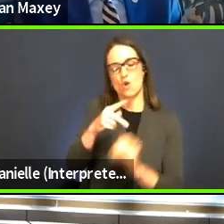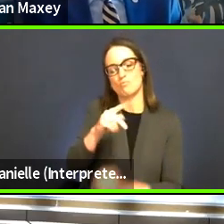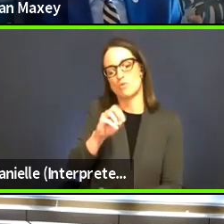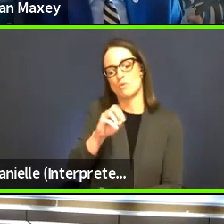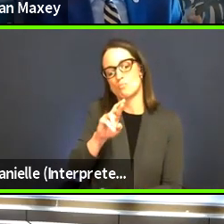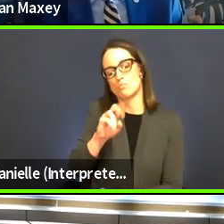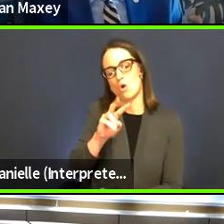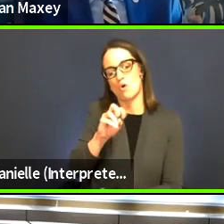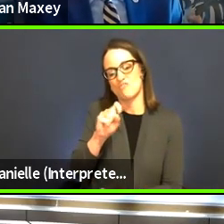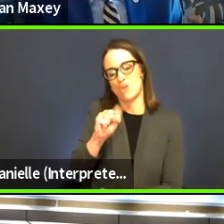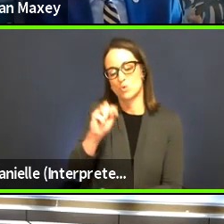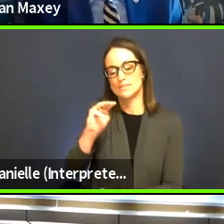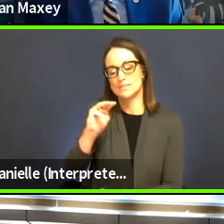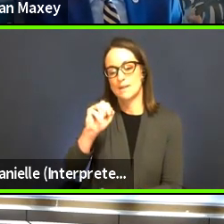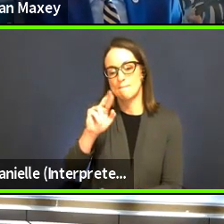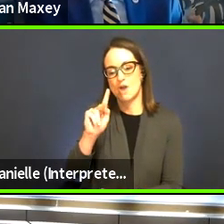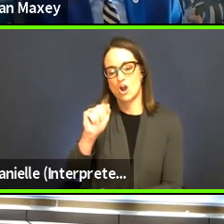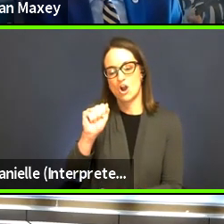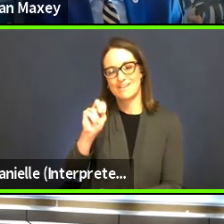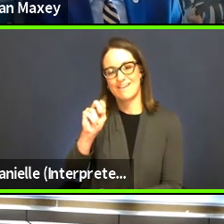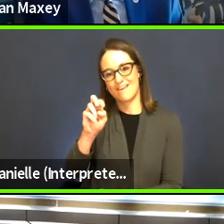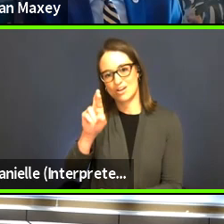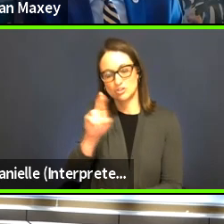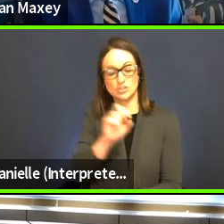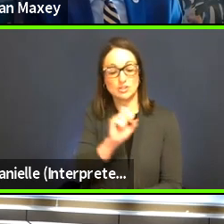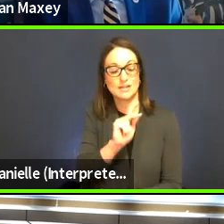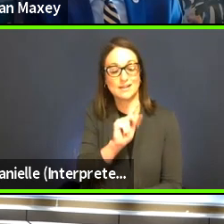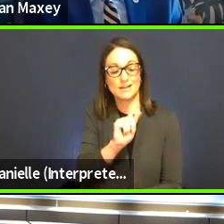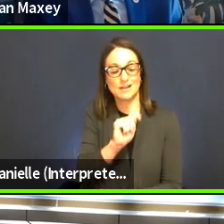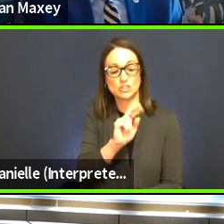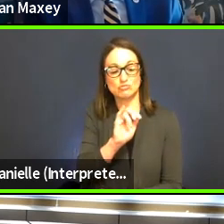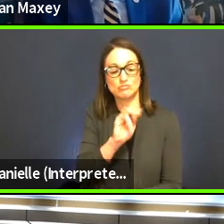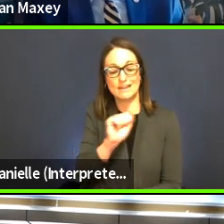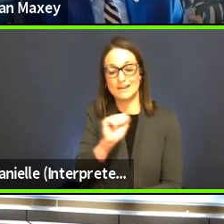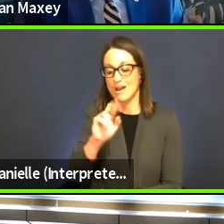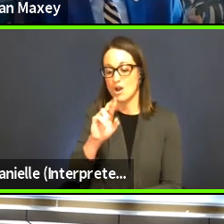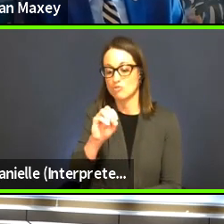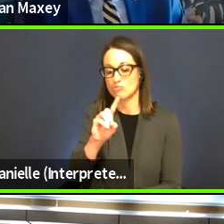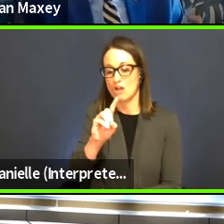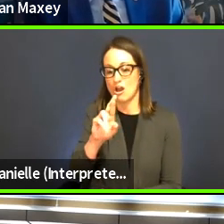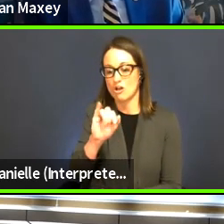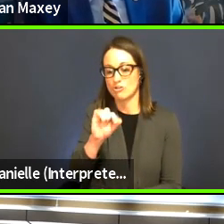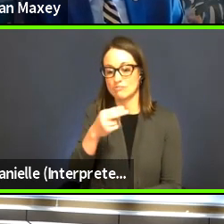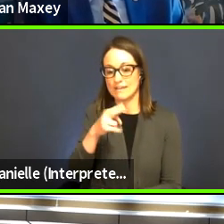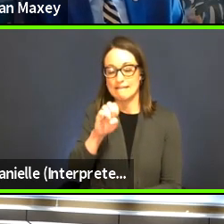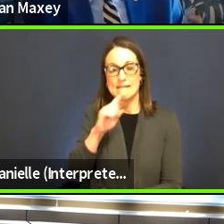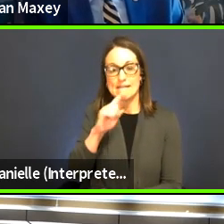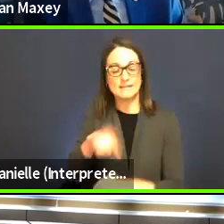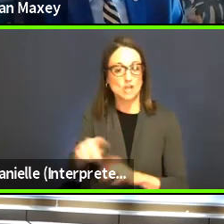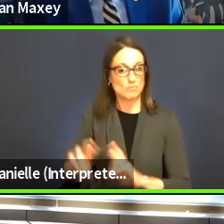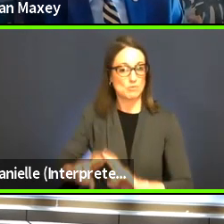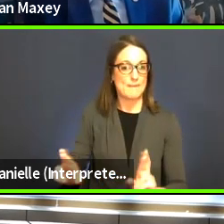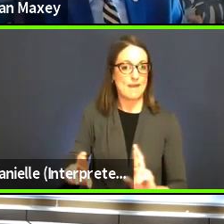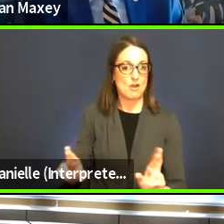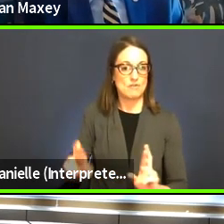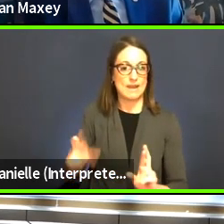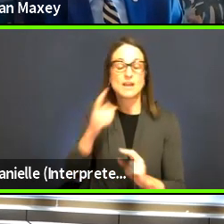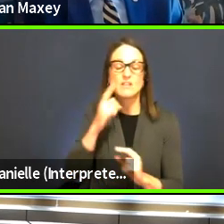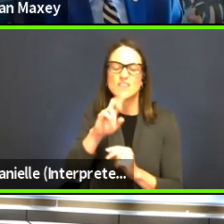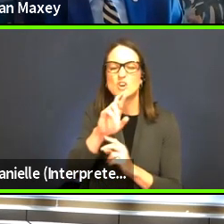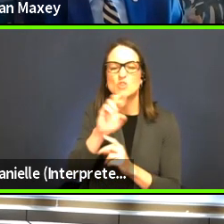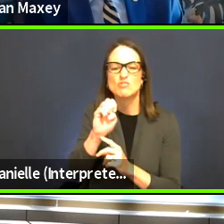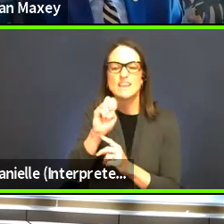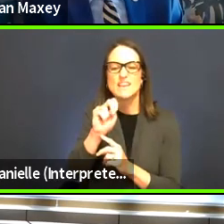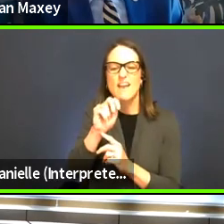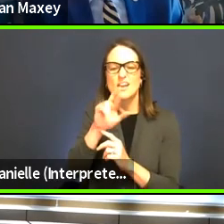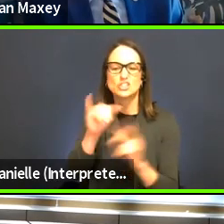President Katrina Rodriguez are leading our efforts to prepare for the fall as co-chairs of a re-entry task force.